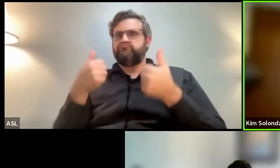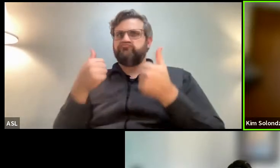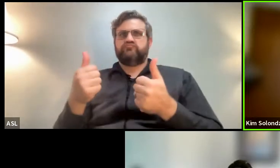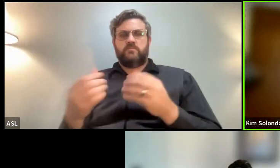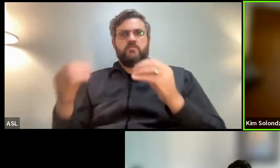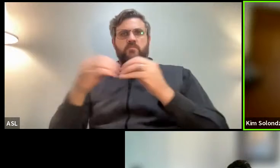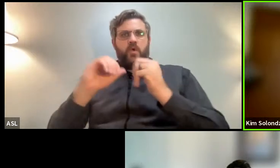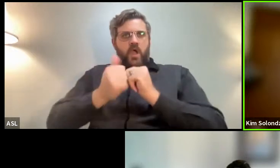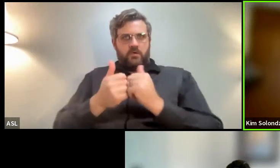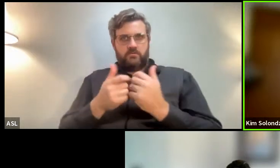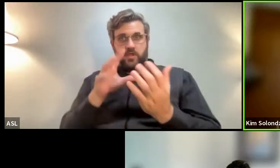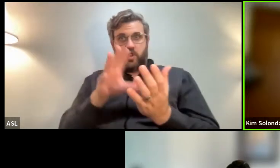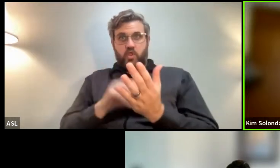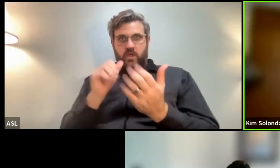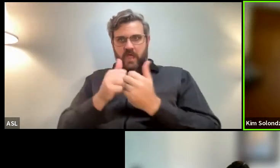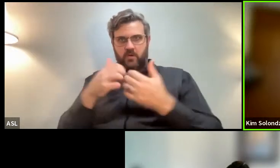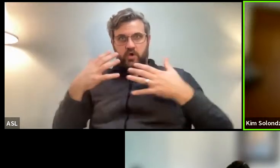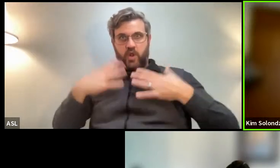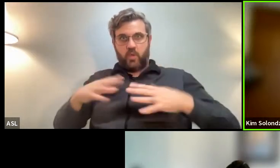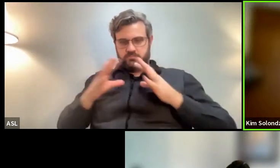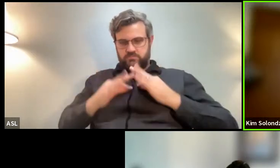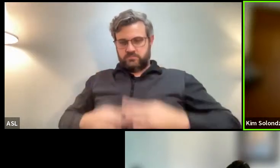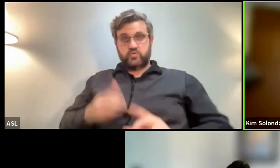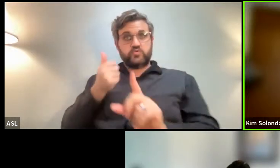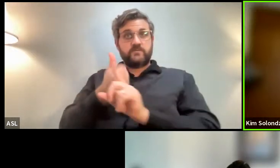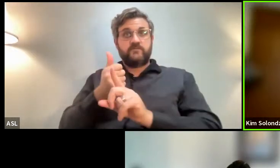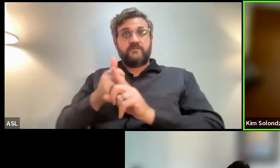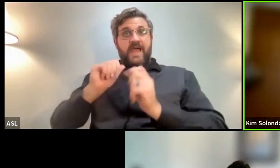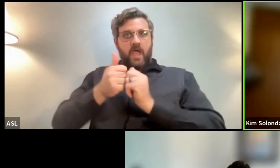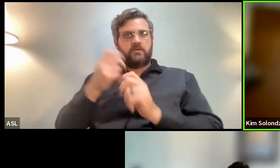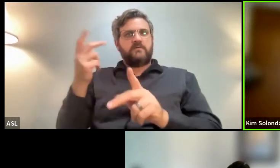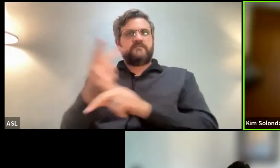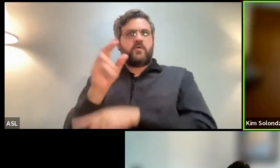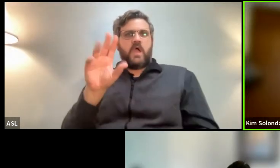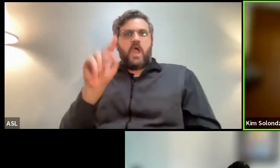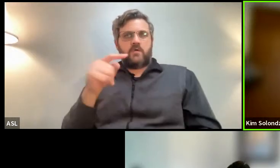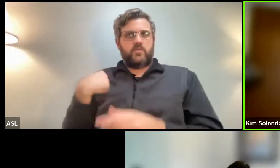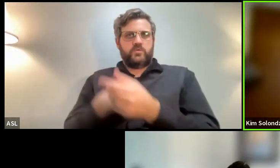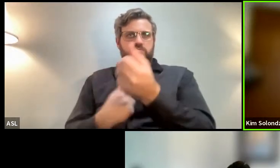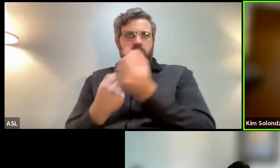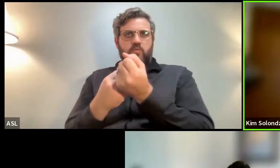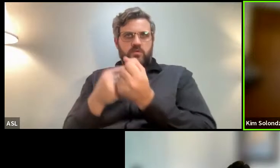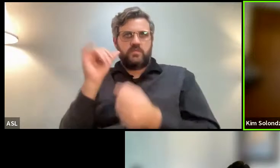want to learn how to dress yourself, how do you figure out how to do that? And what can we do to support you in that?